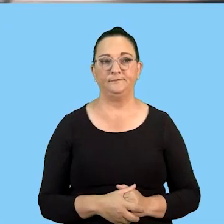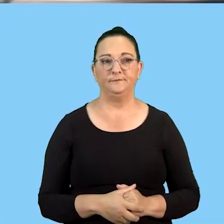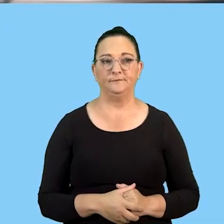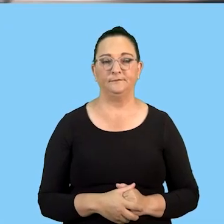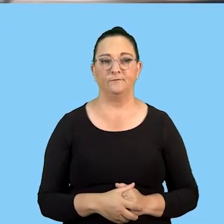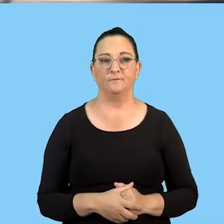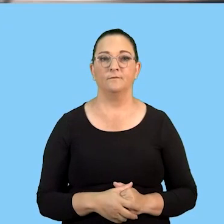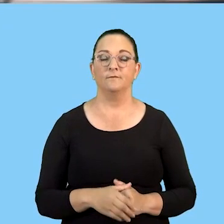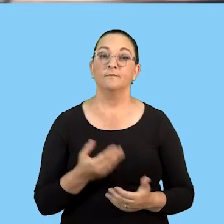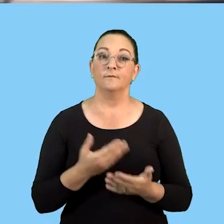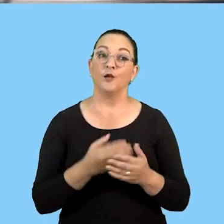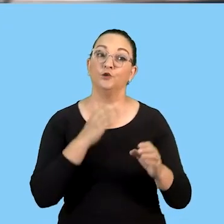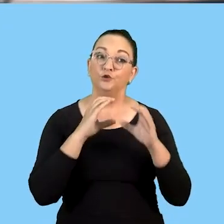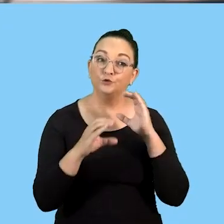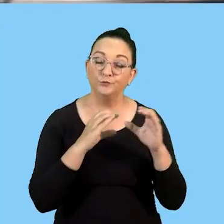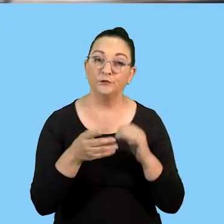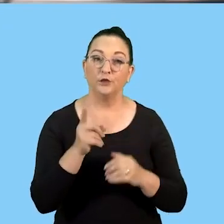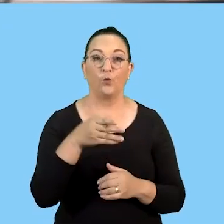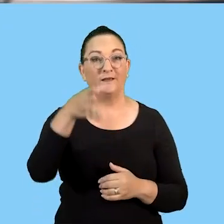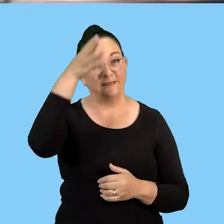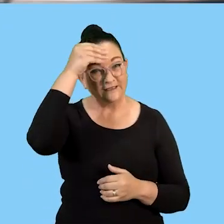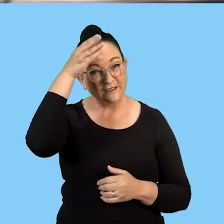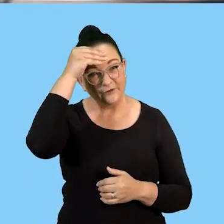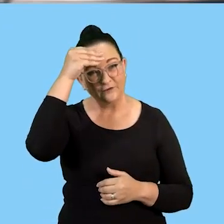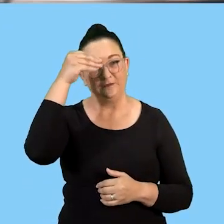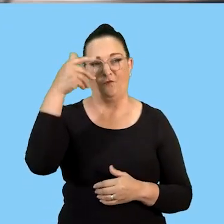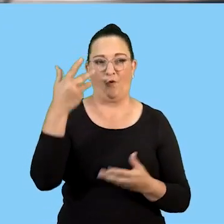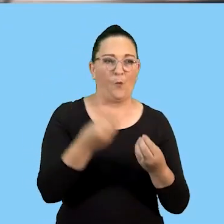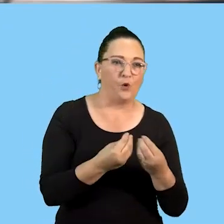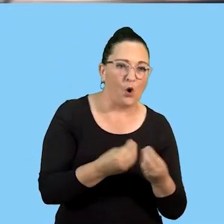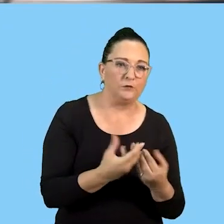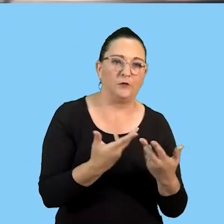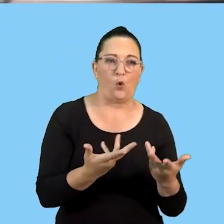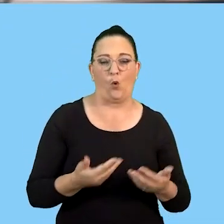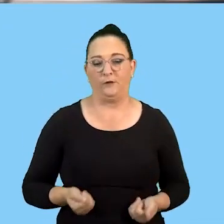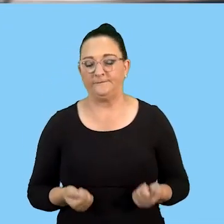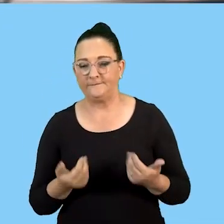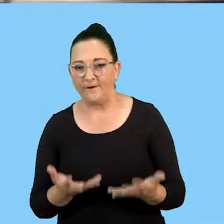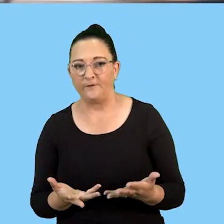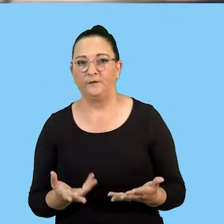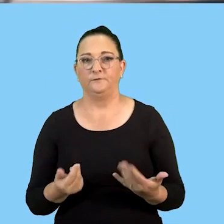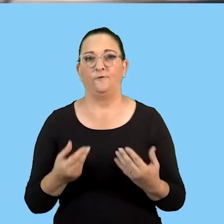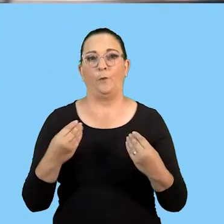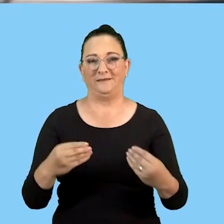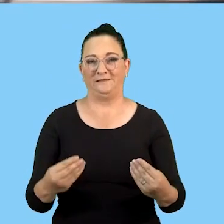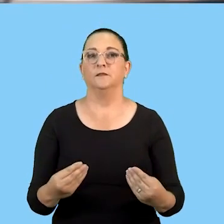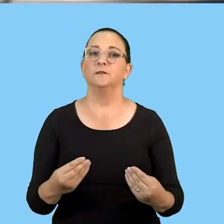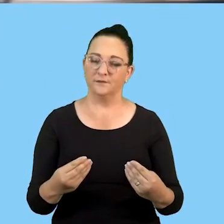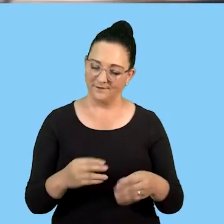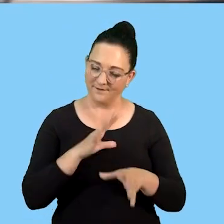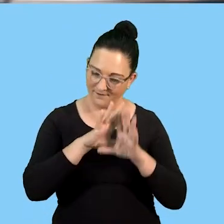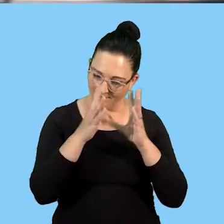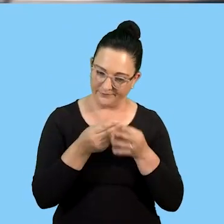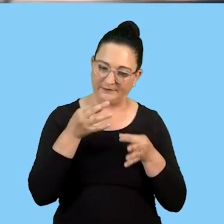It is also to communicate information about the products or the services of the